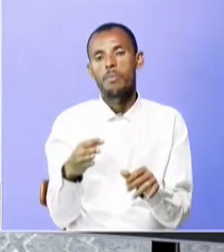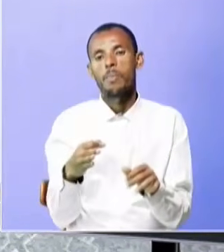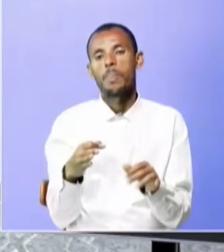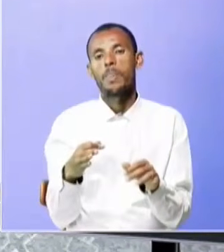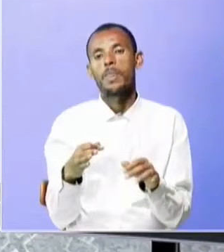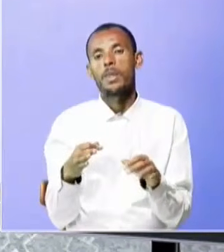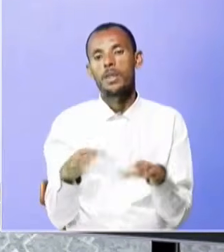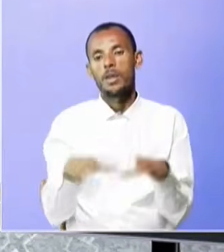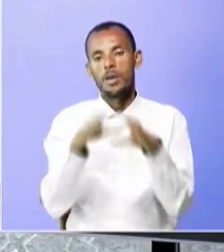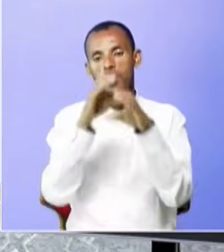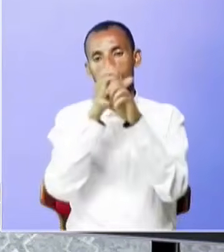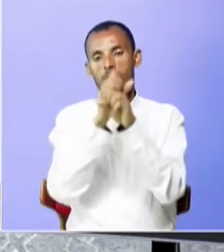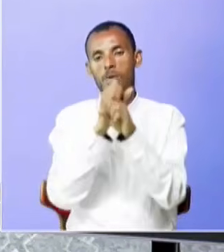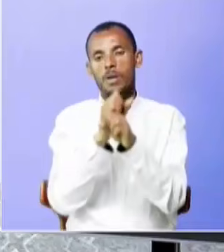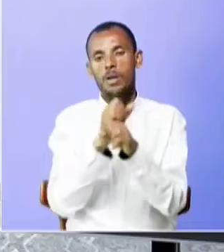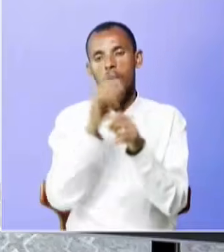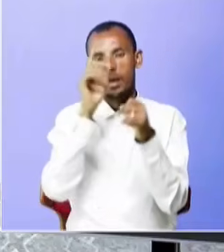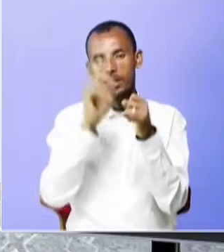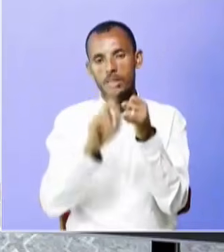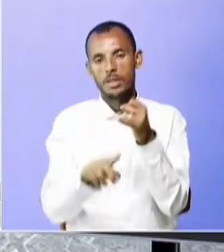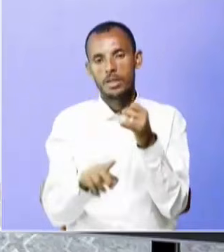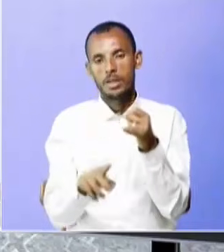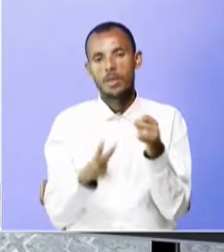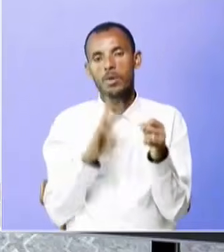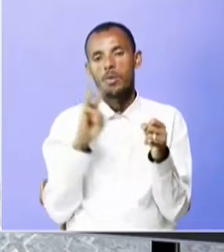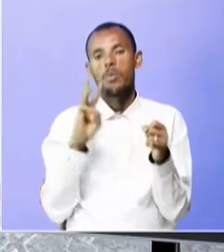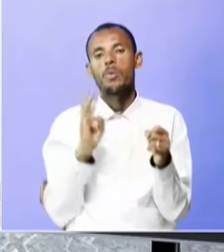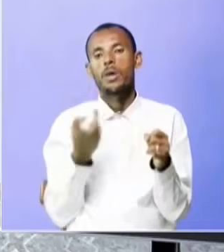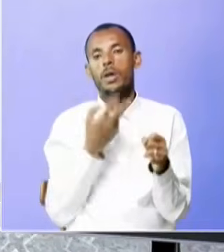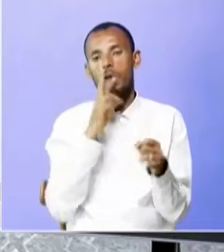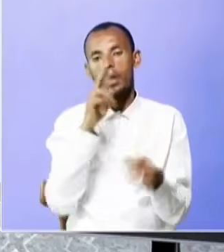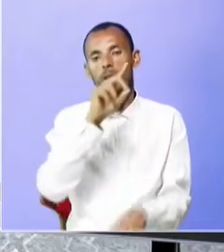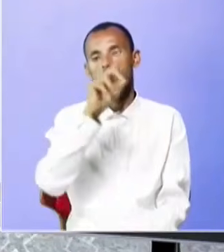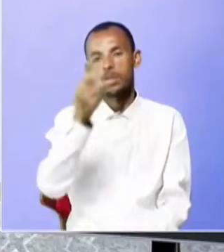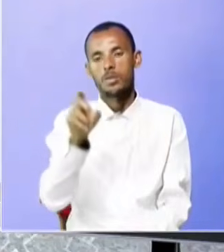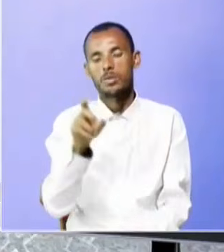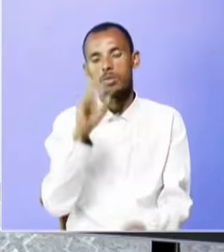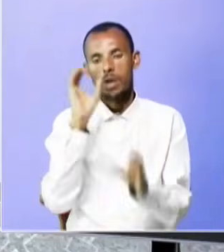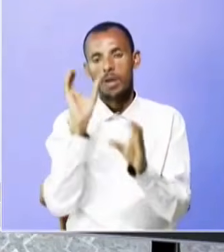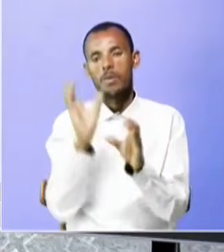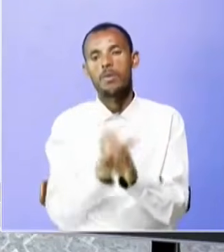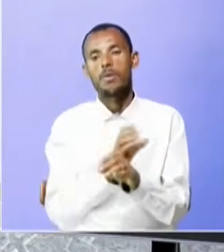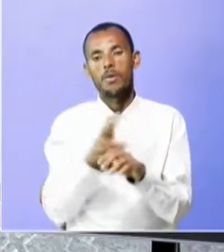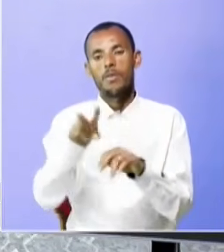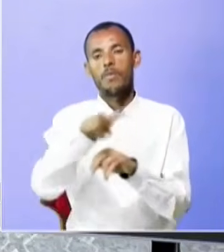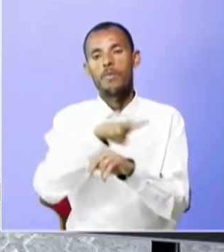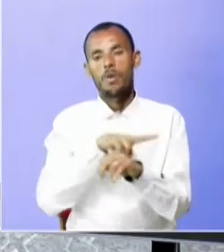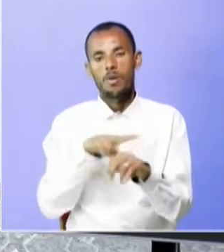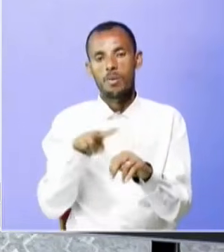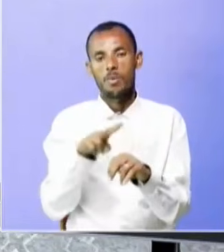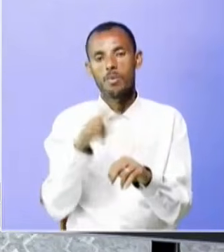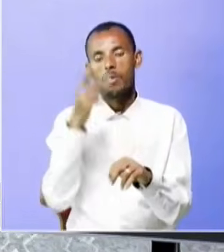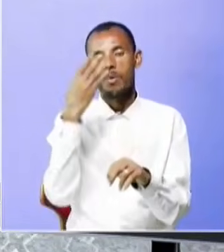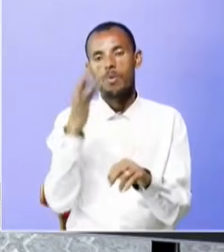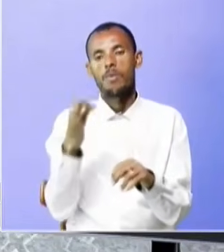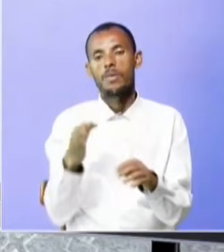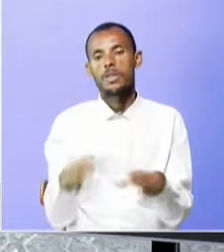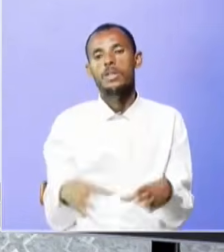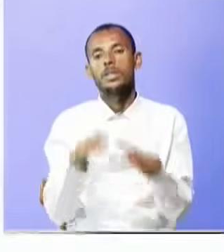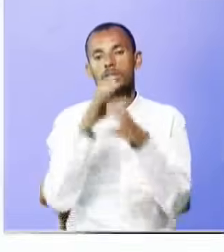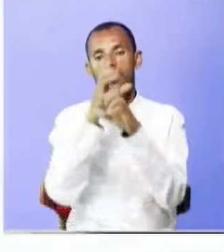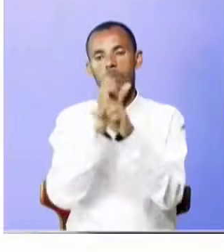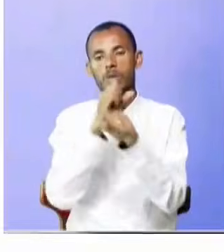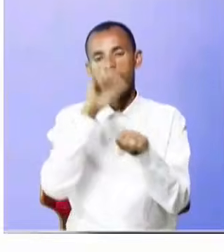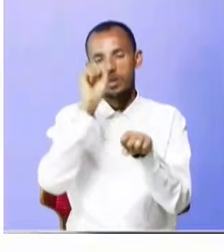cone. And lastly, we are asked to calculate the volume of the cone.